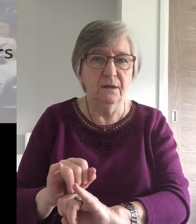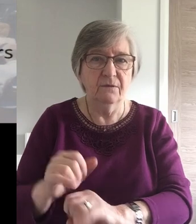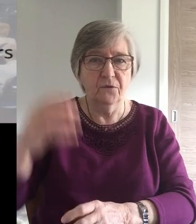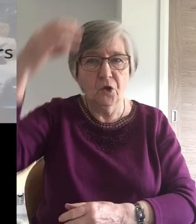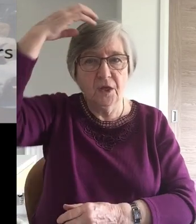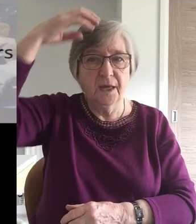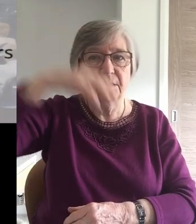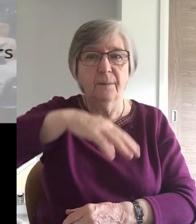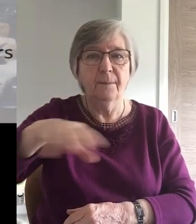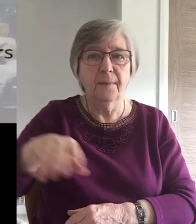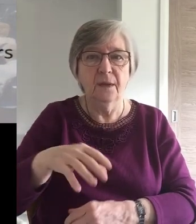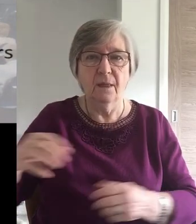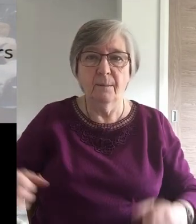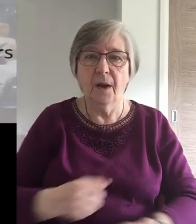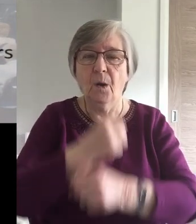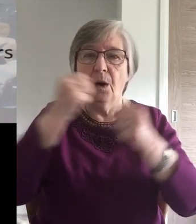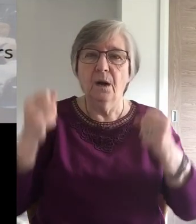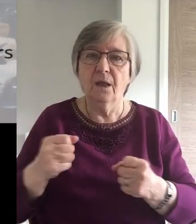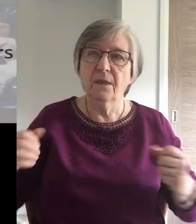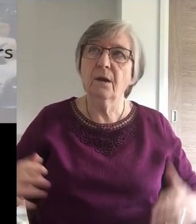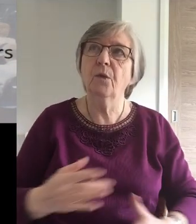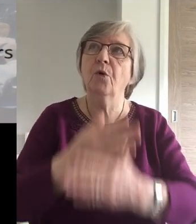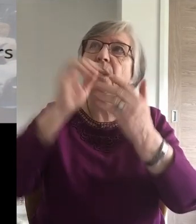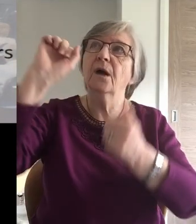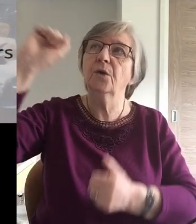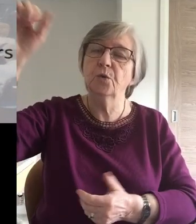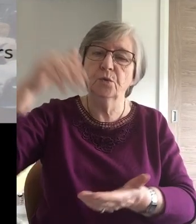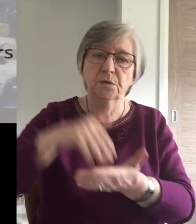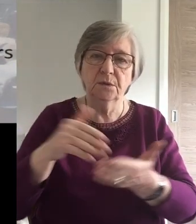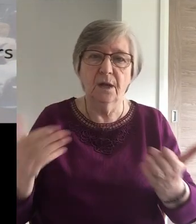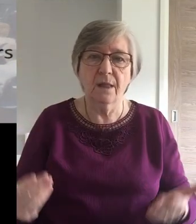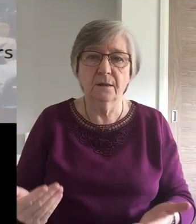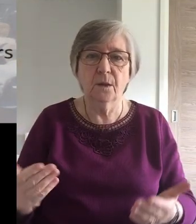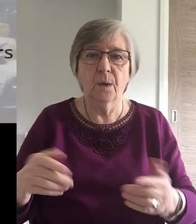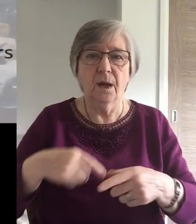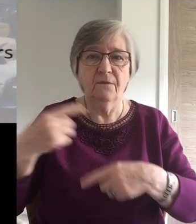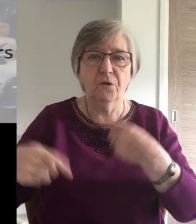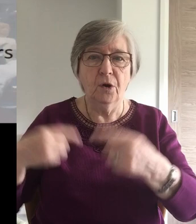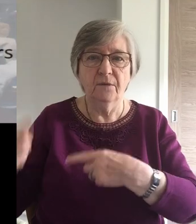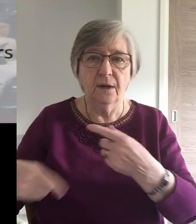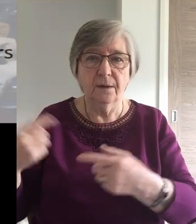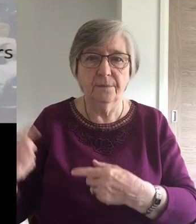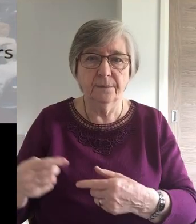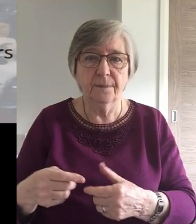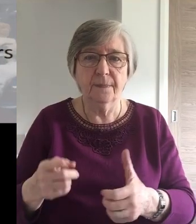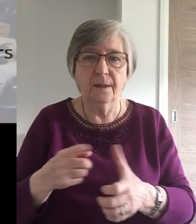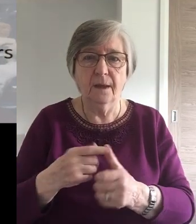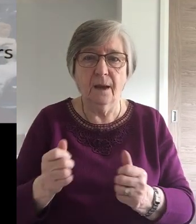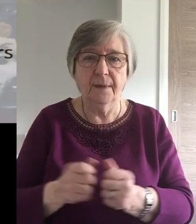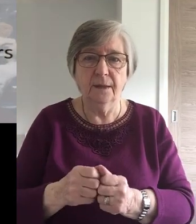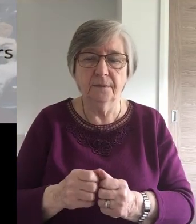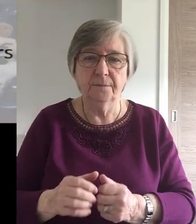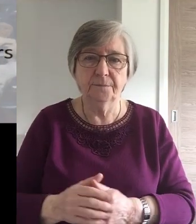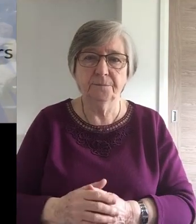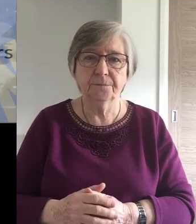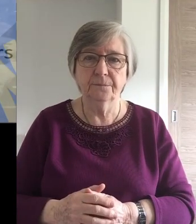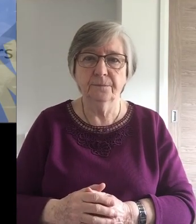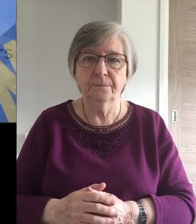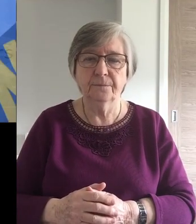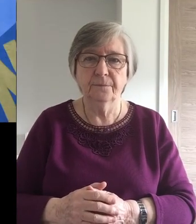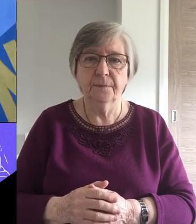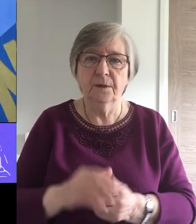evil. For the kingdom, the power, and the glory are yours, now and forever.